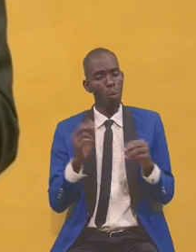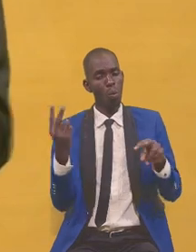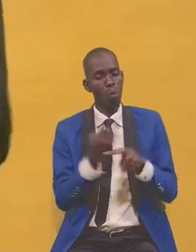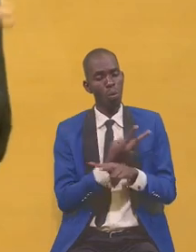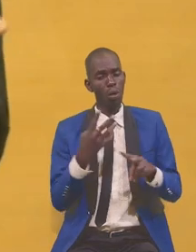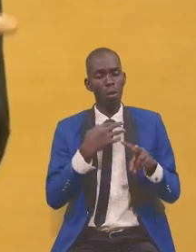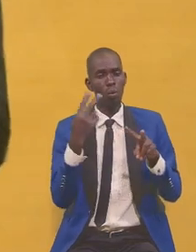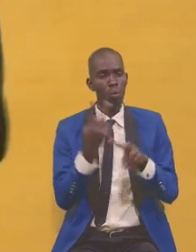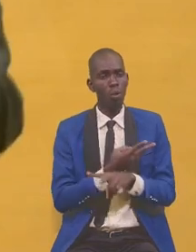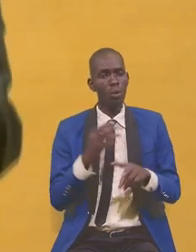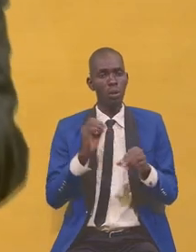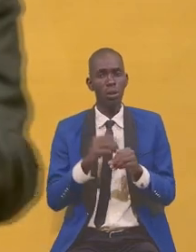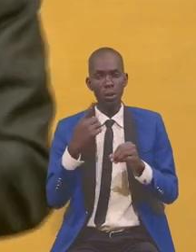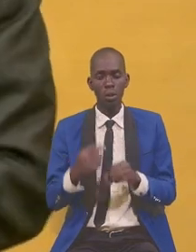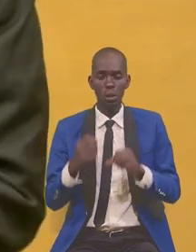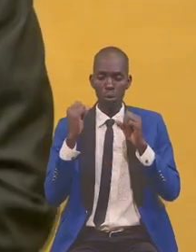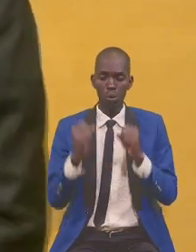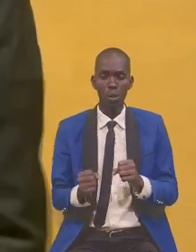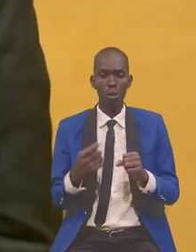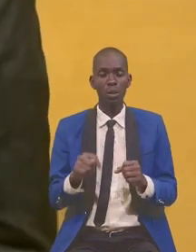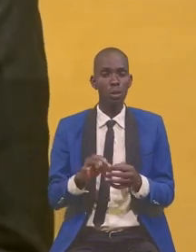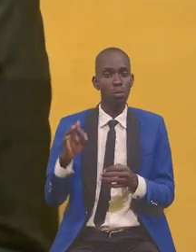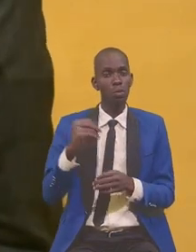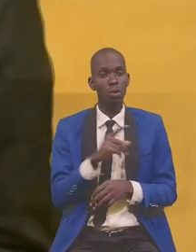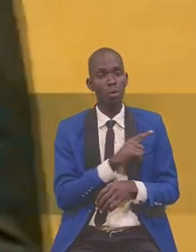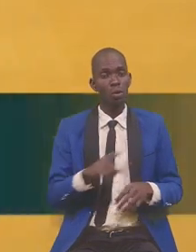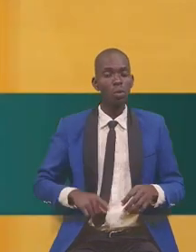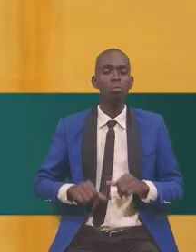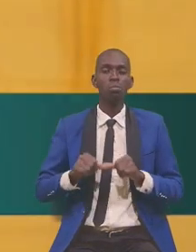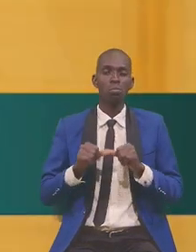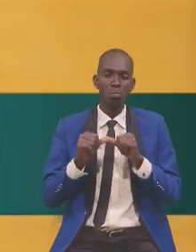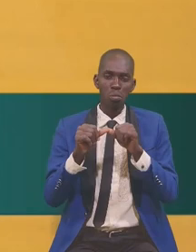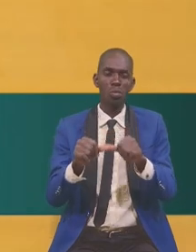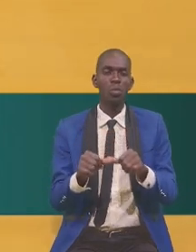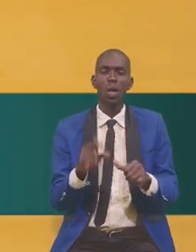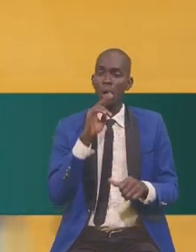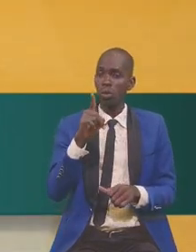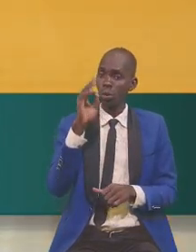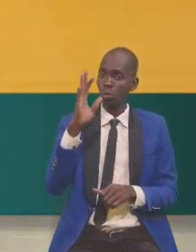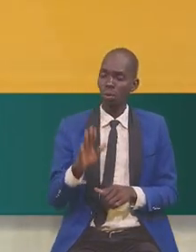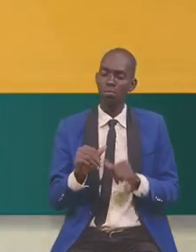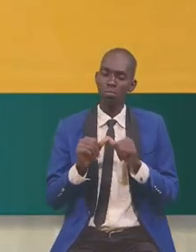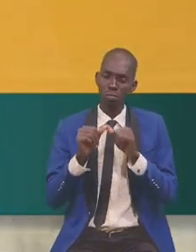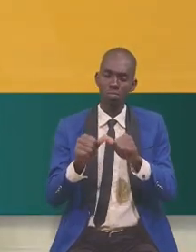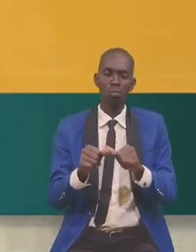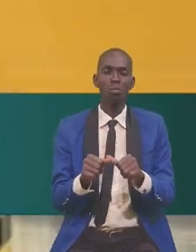the Lord, in the spirit of the Lord. Continue thou. Are you a preacher? Continue thou. Are you an evangelist?